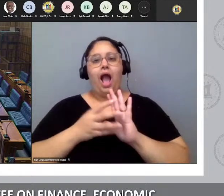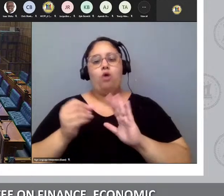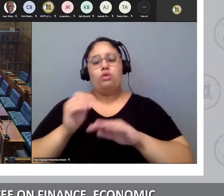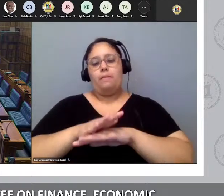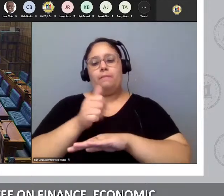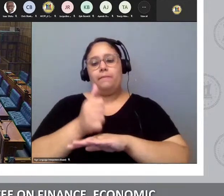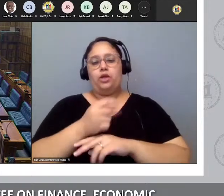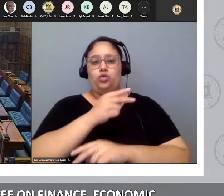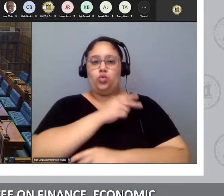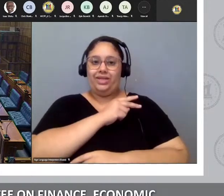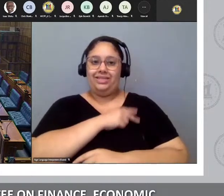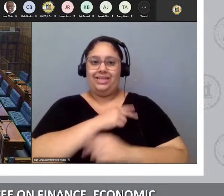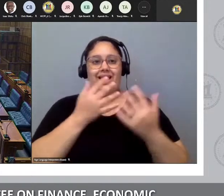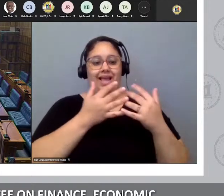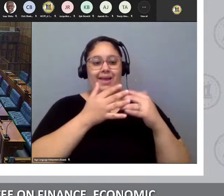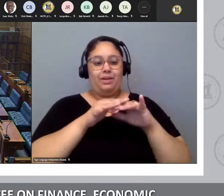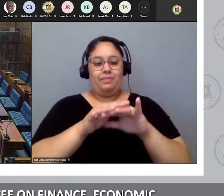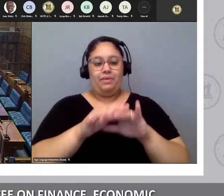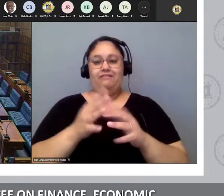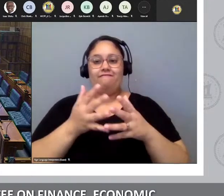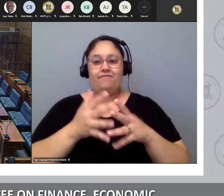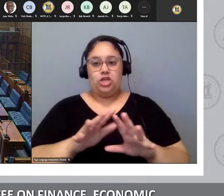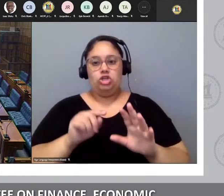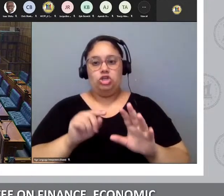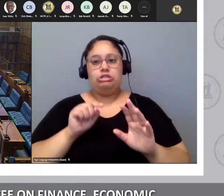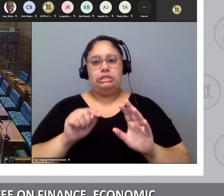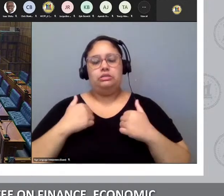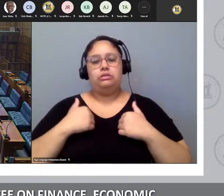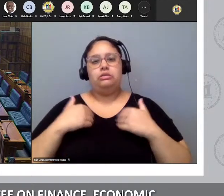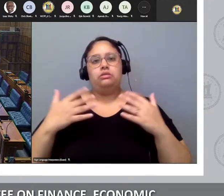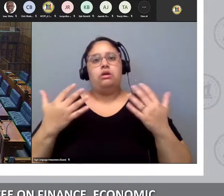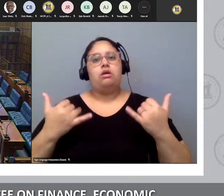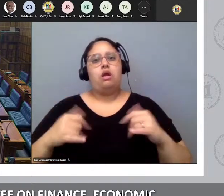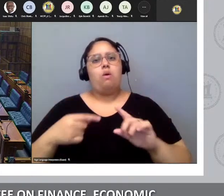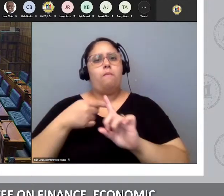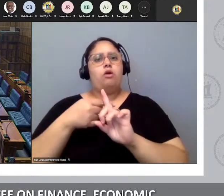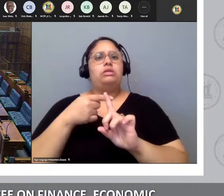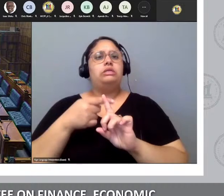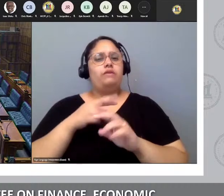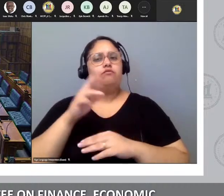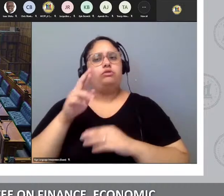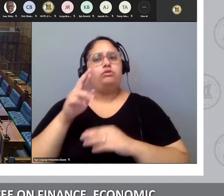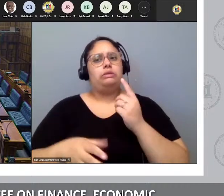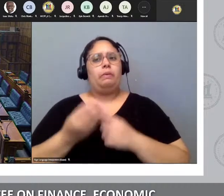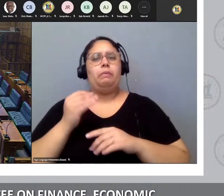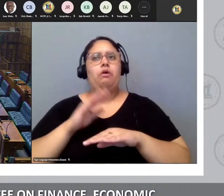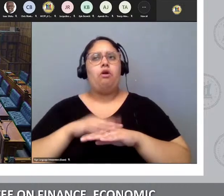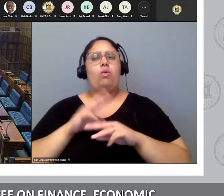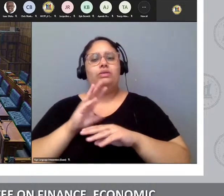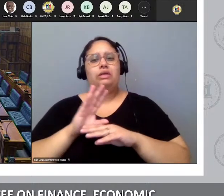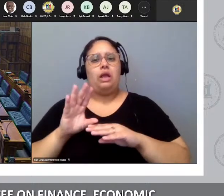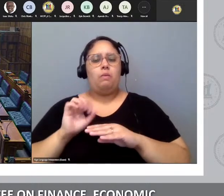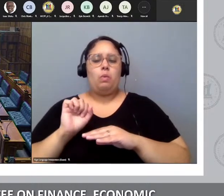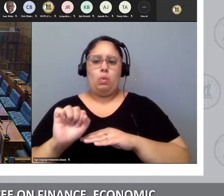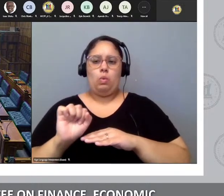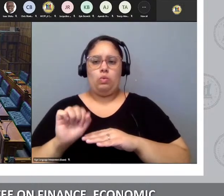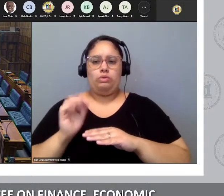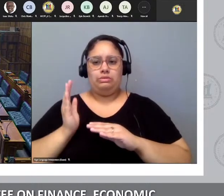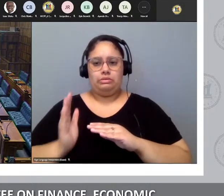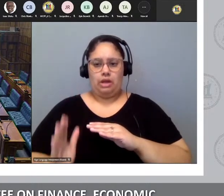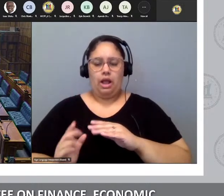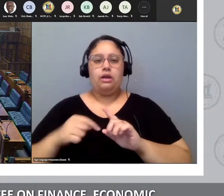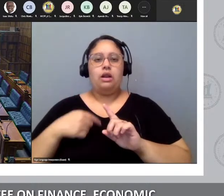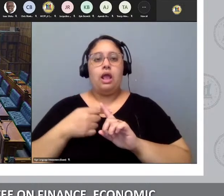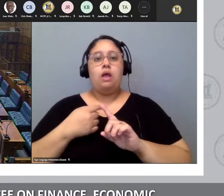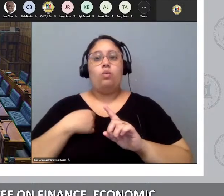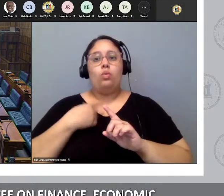been implemented um they' yielded quite positive results on the Western Cape and uh we've